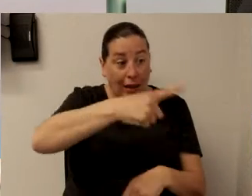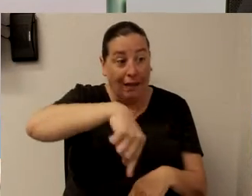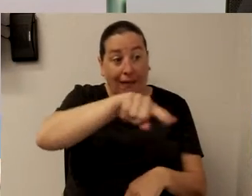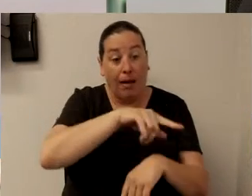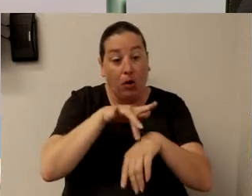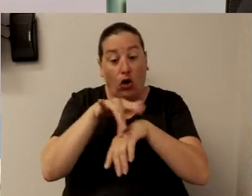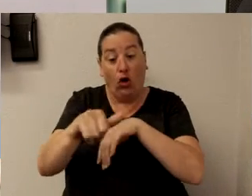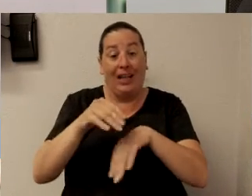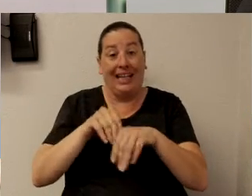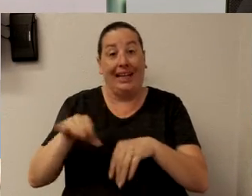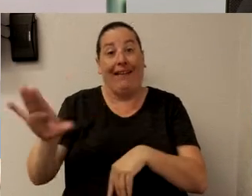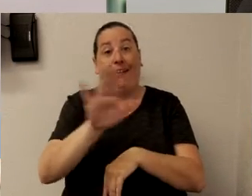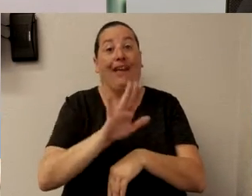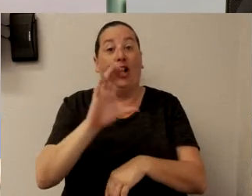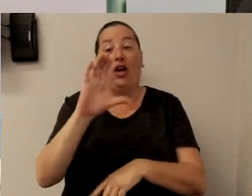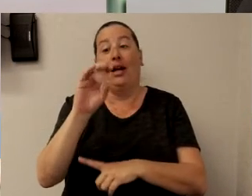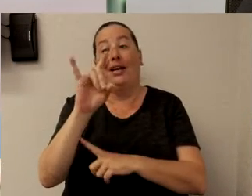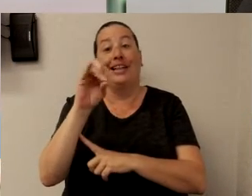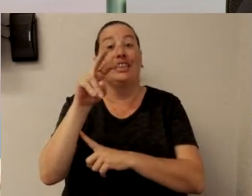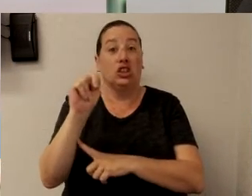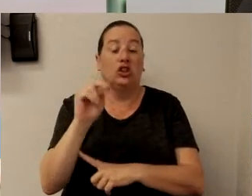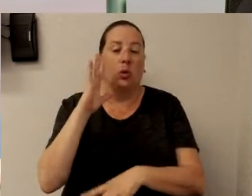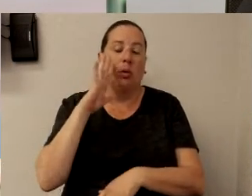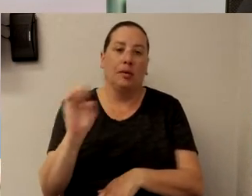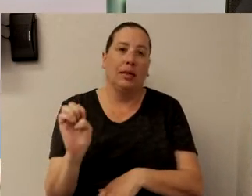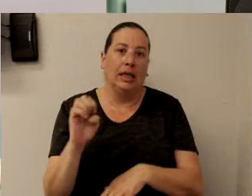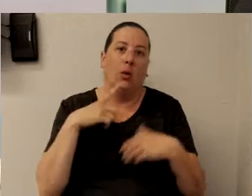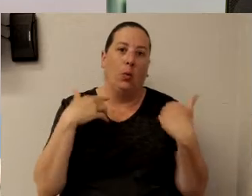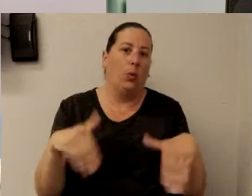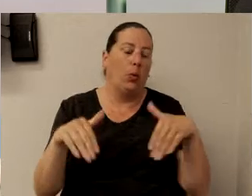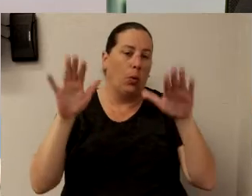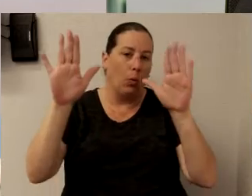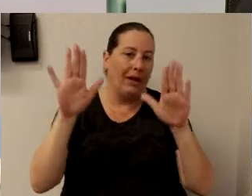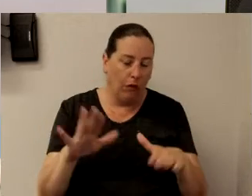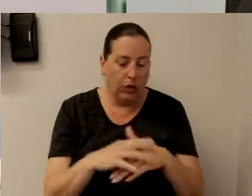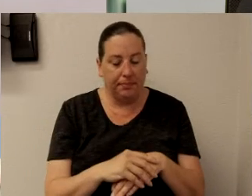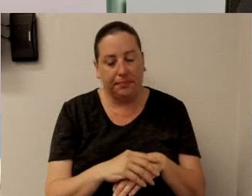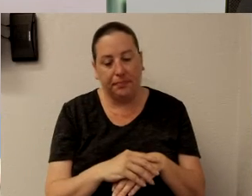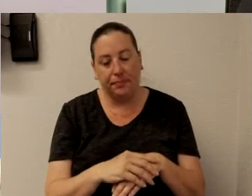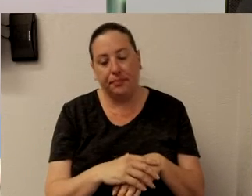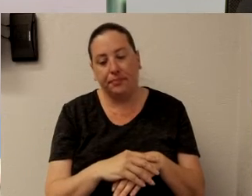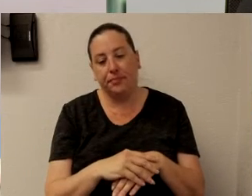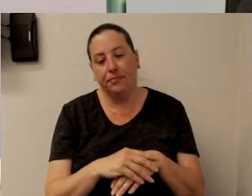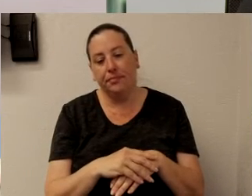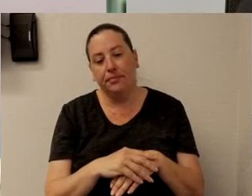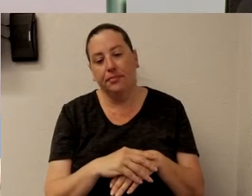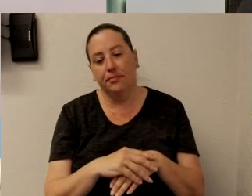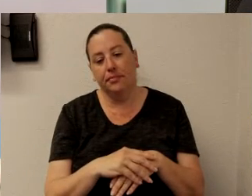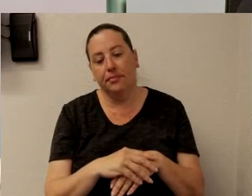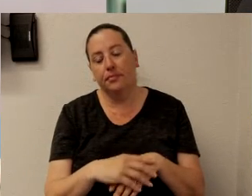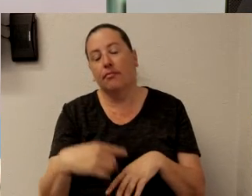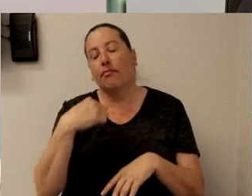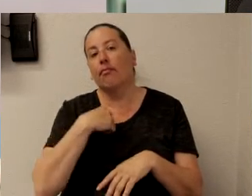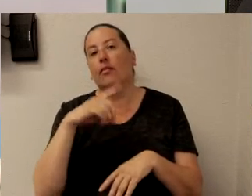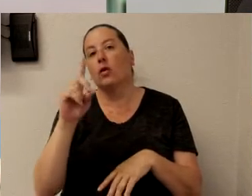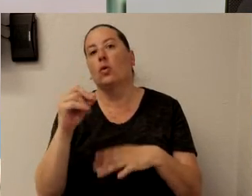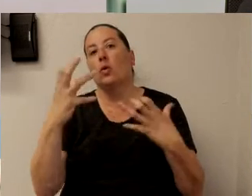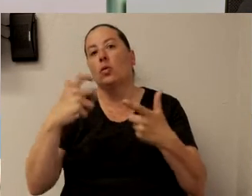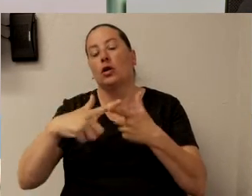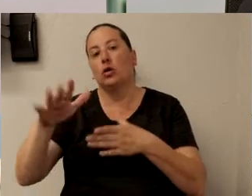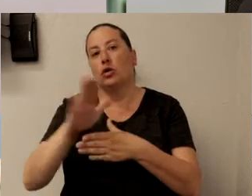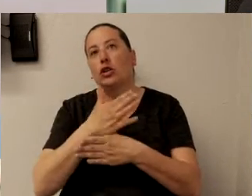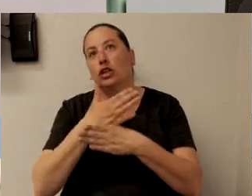condition, that'd be wonderful. I do want to share, on a